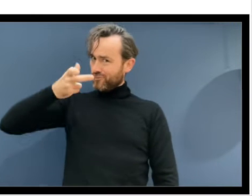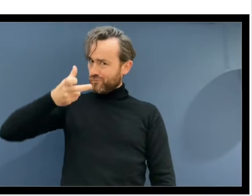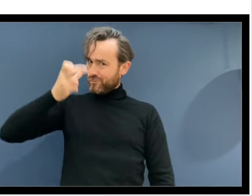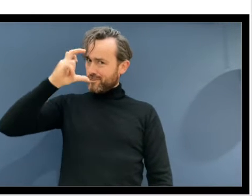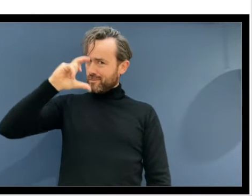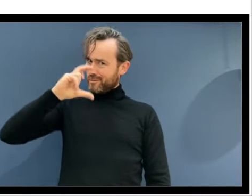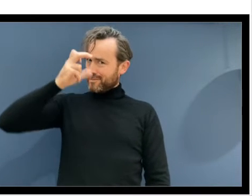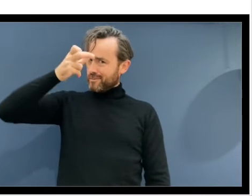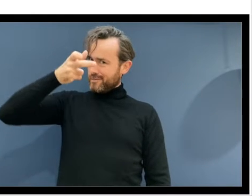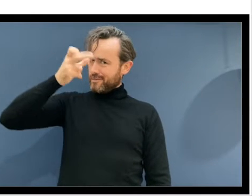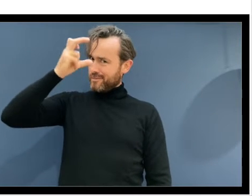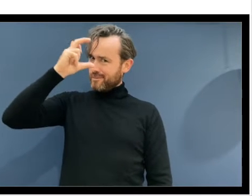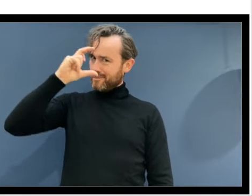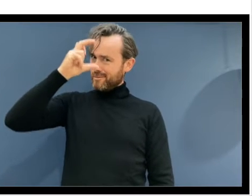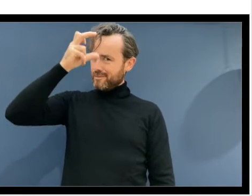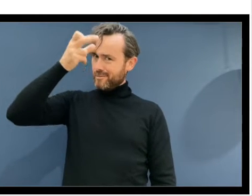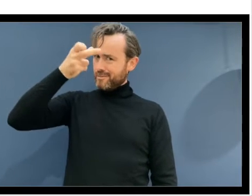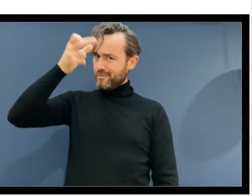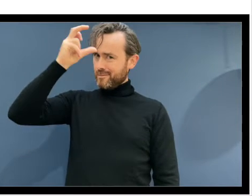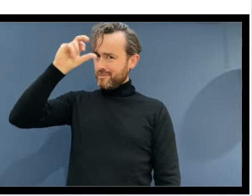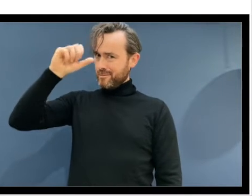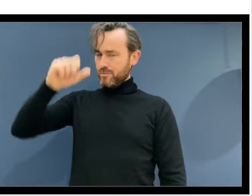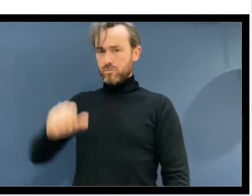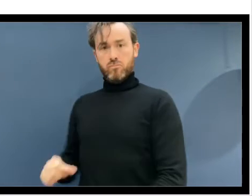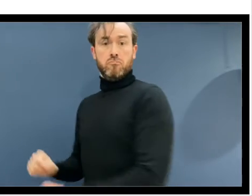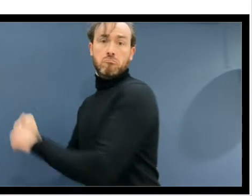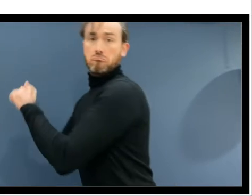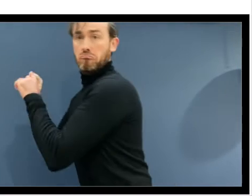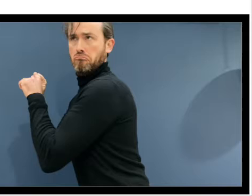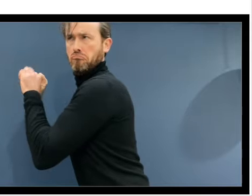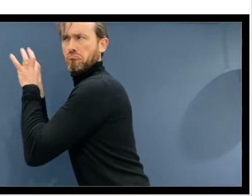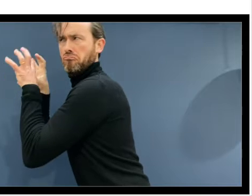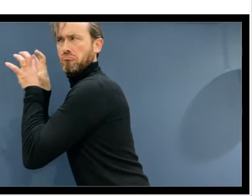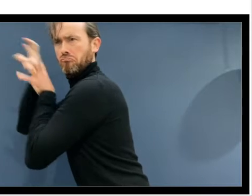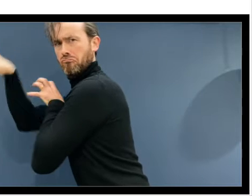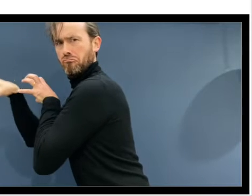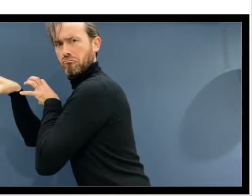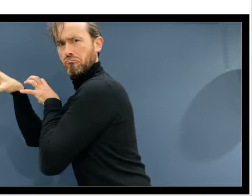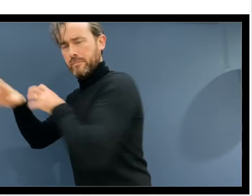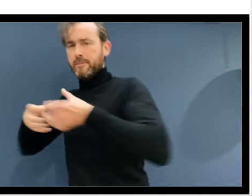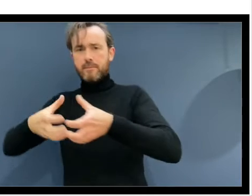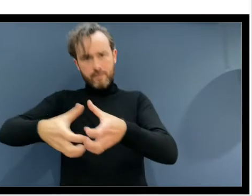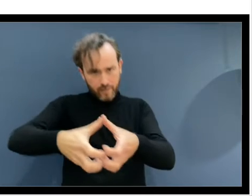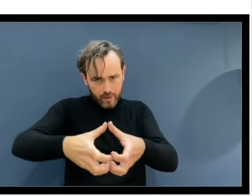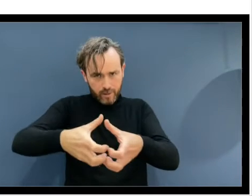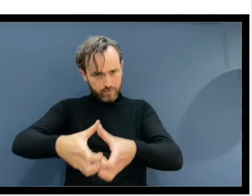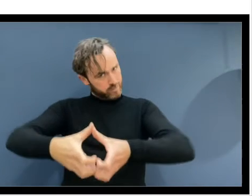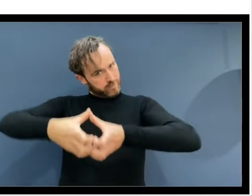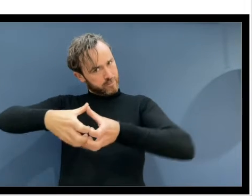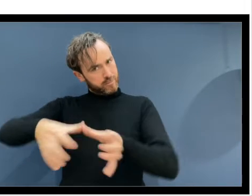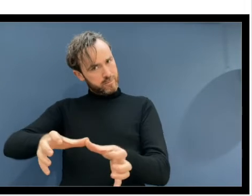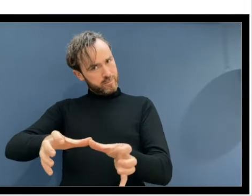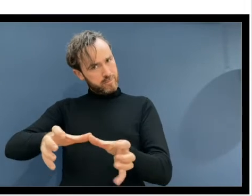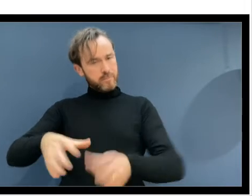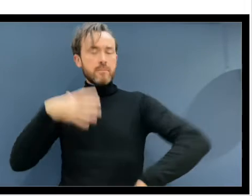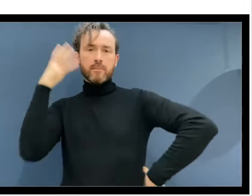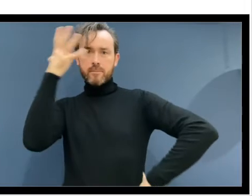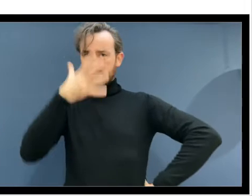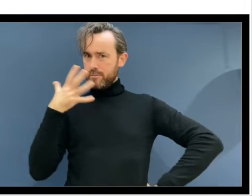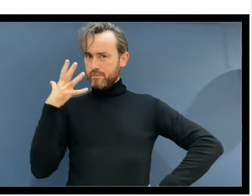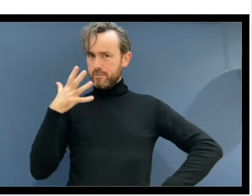K is for caterpillar climbing up the chute. D is for dinosaur. E is for